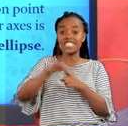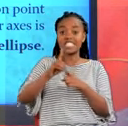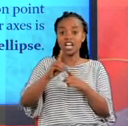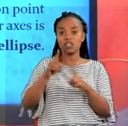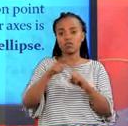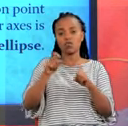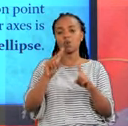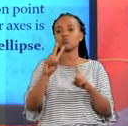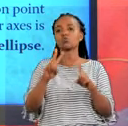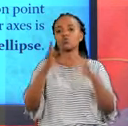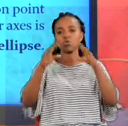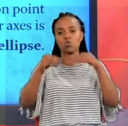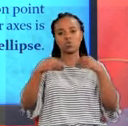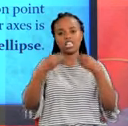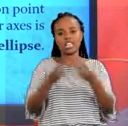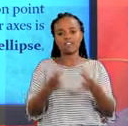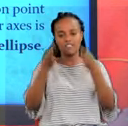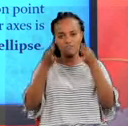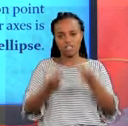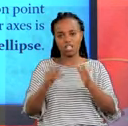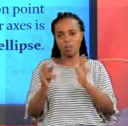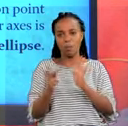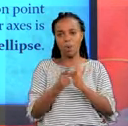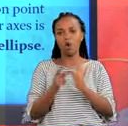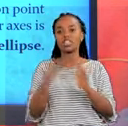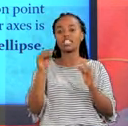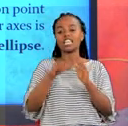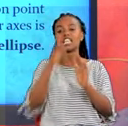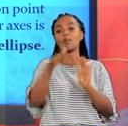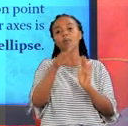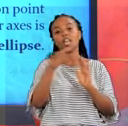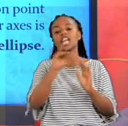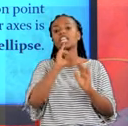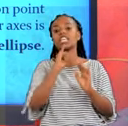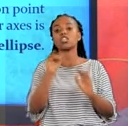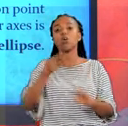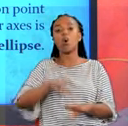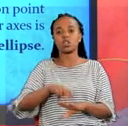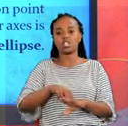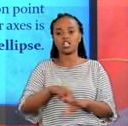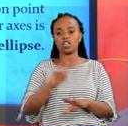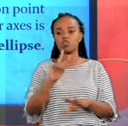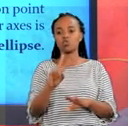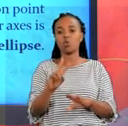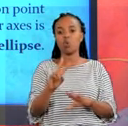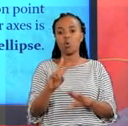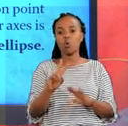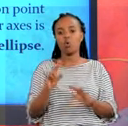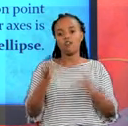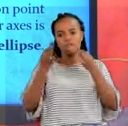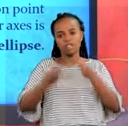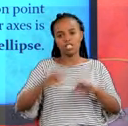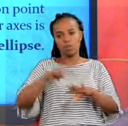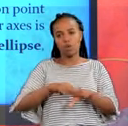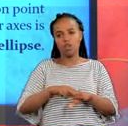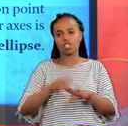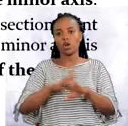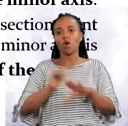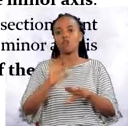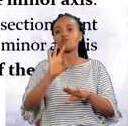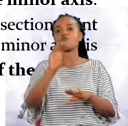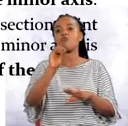two given fixed points in a plane is constant. These two fixed points, we call them